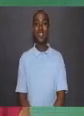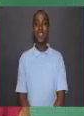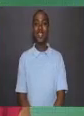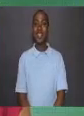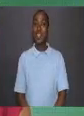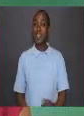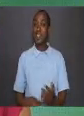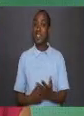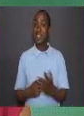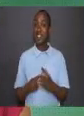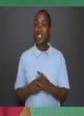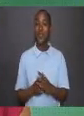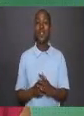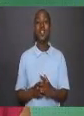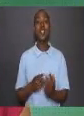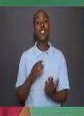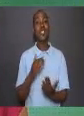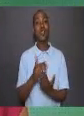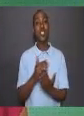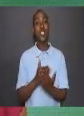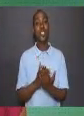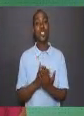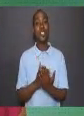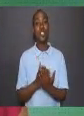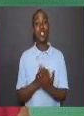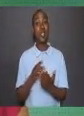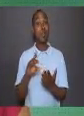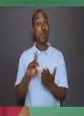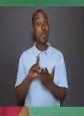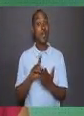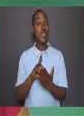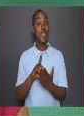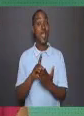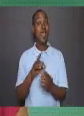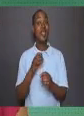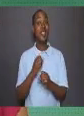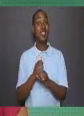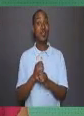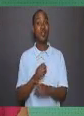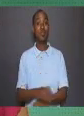Let us start our lesson with a review activity.